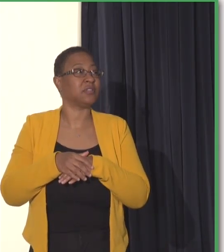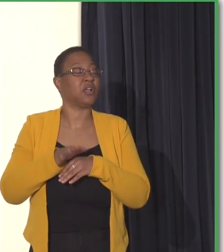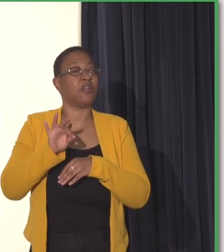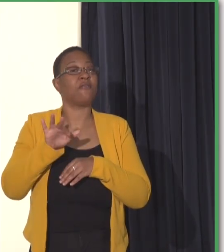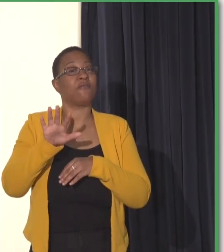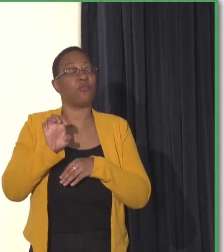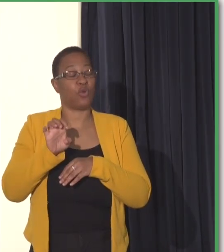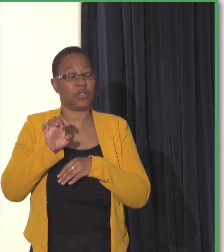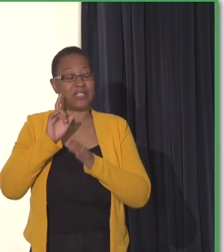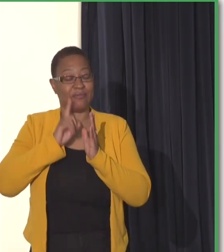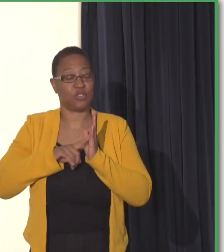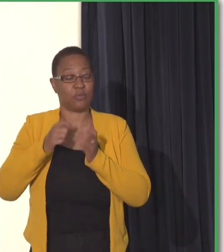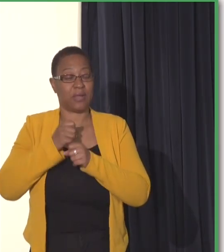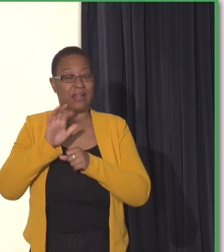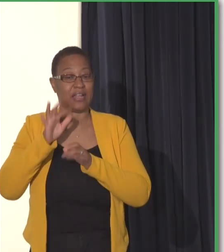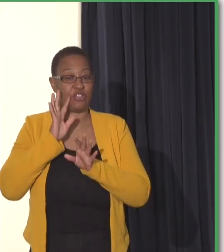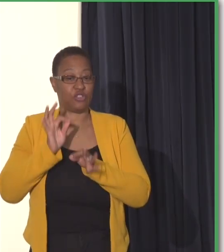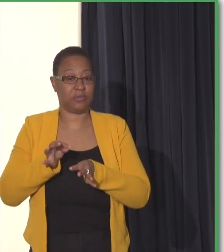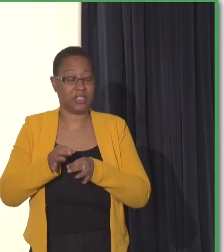would make that determination.